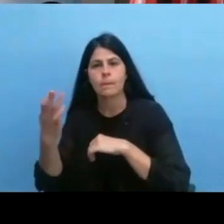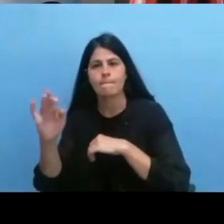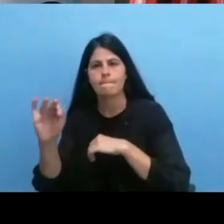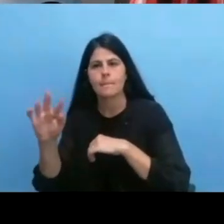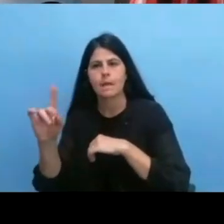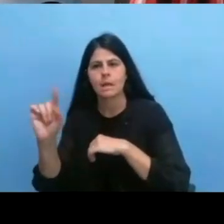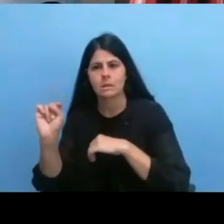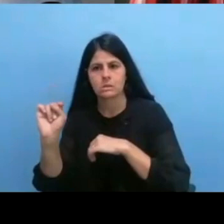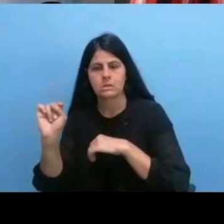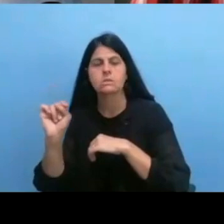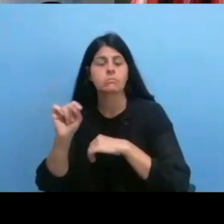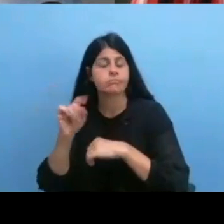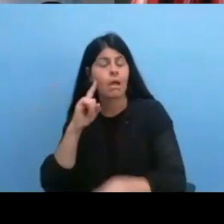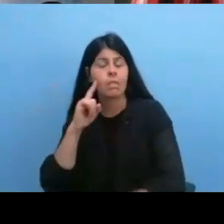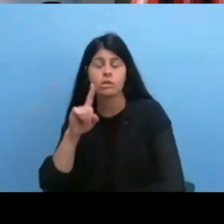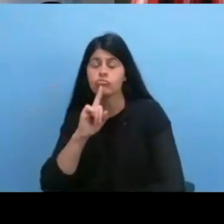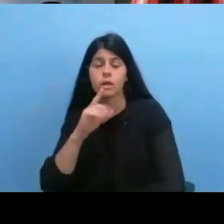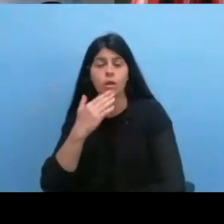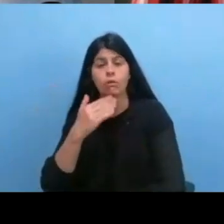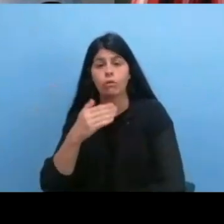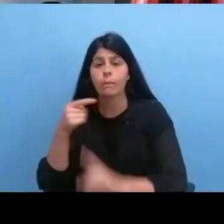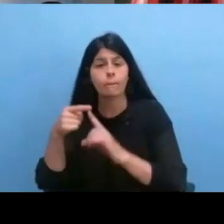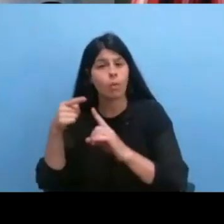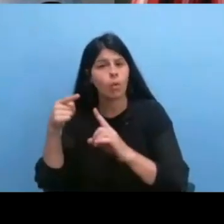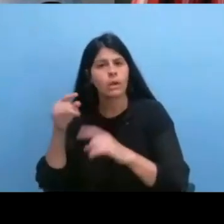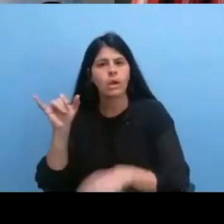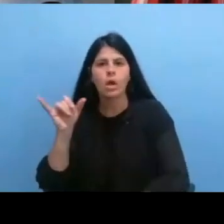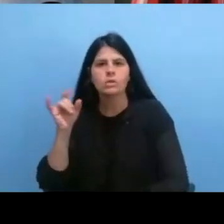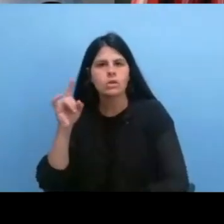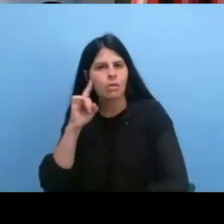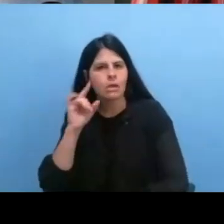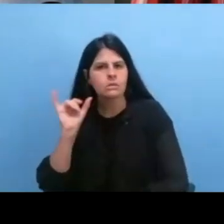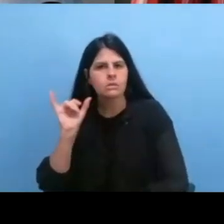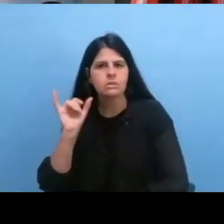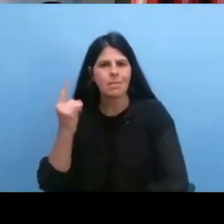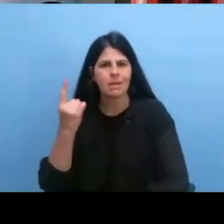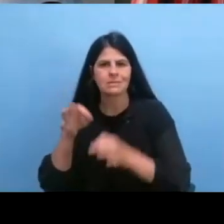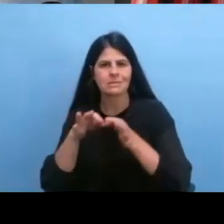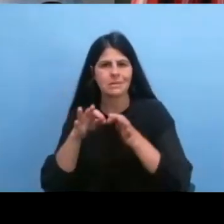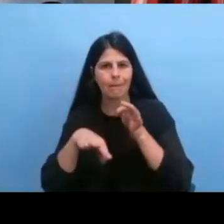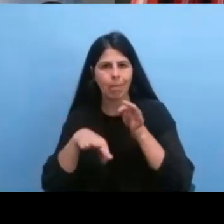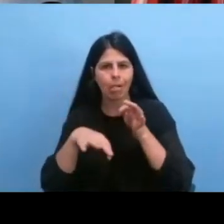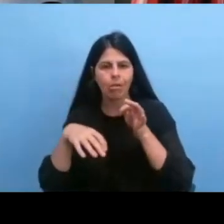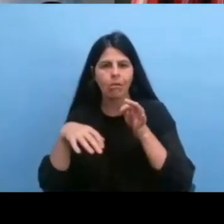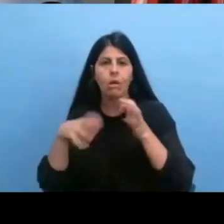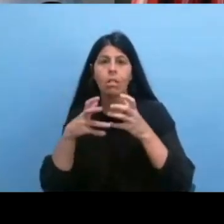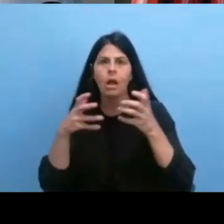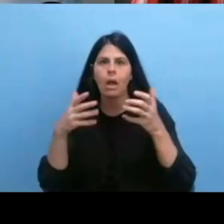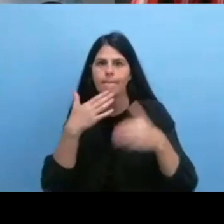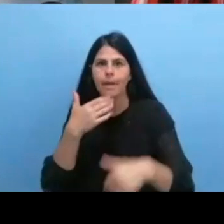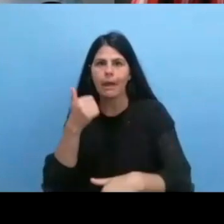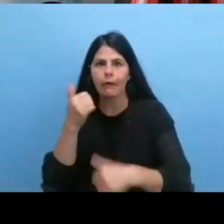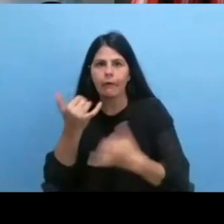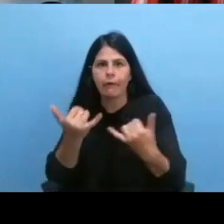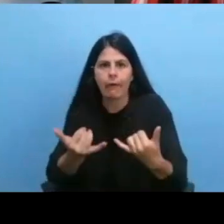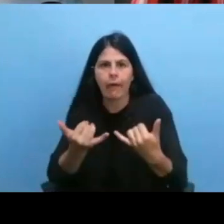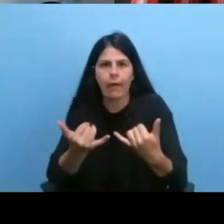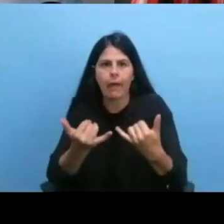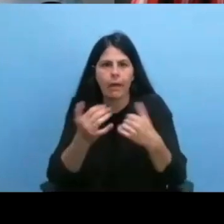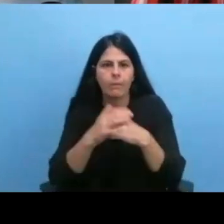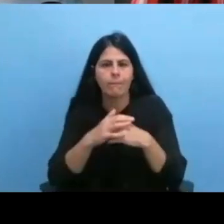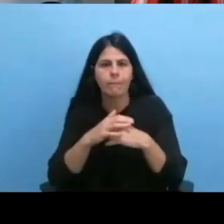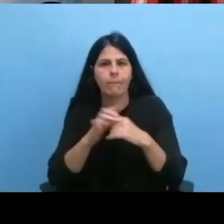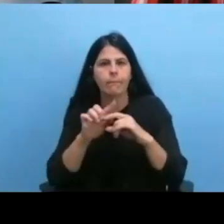Yeah, I think that's a really good point. And I think even something simple, I think they're a lot better now, but even 10 years